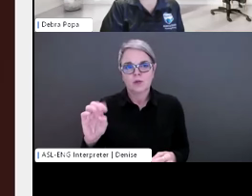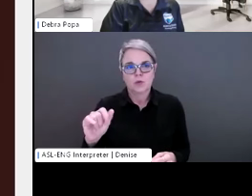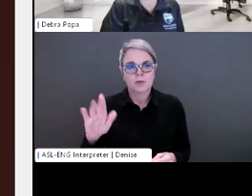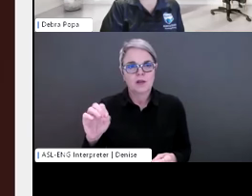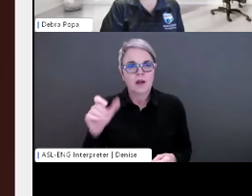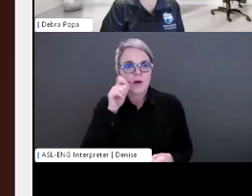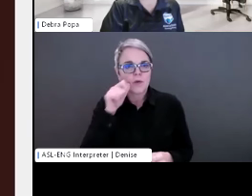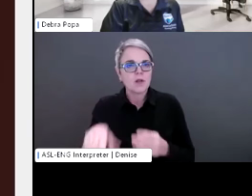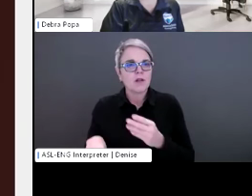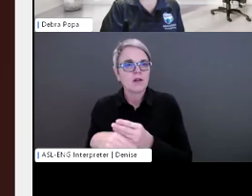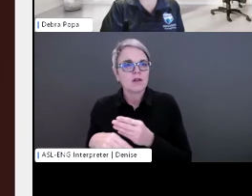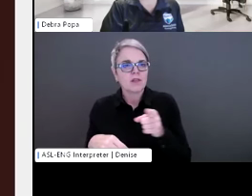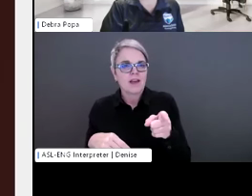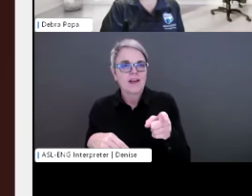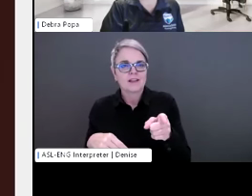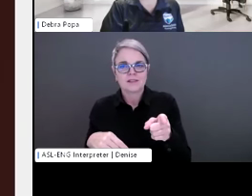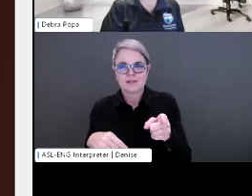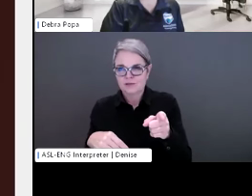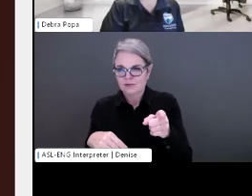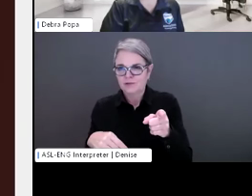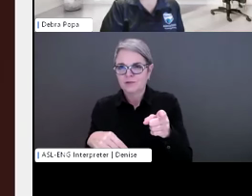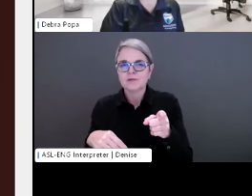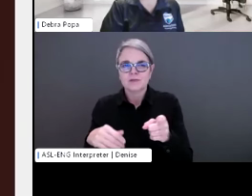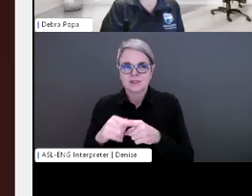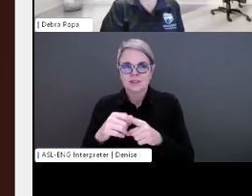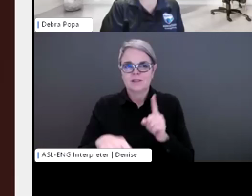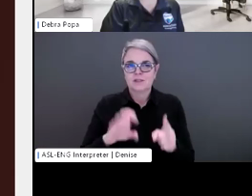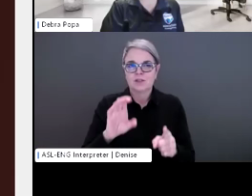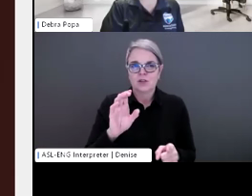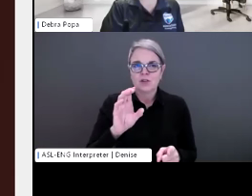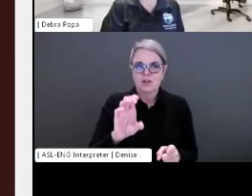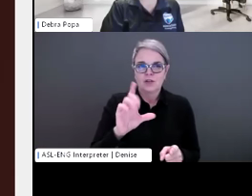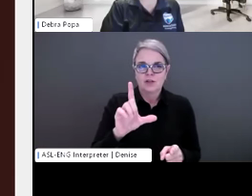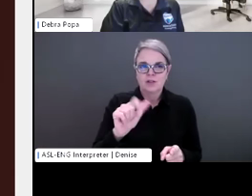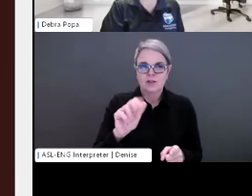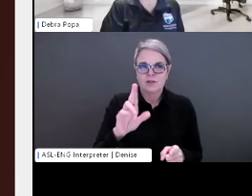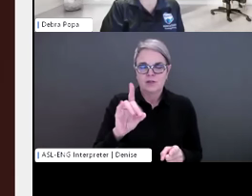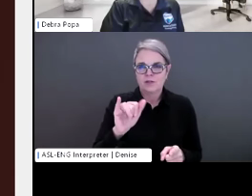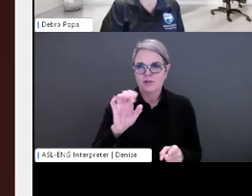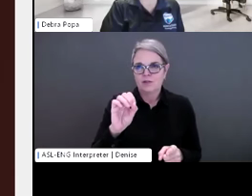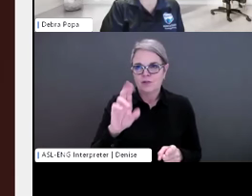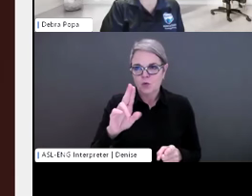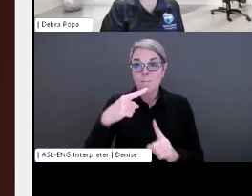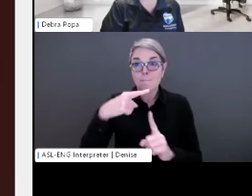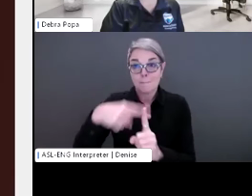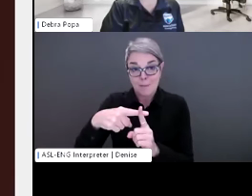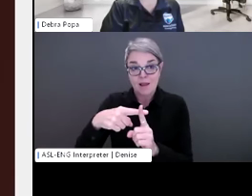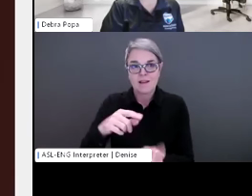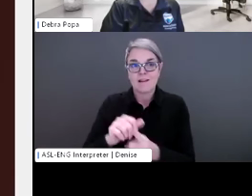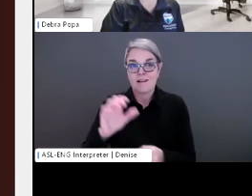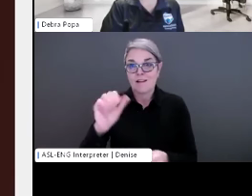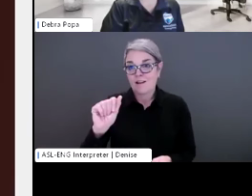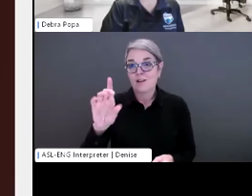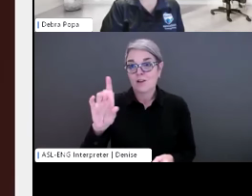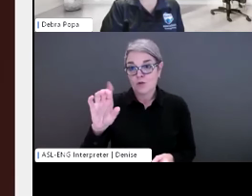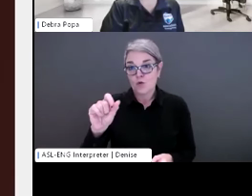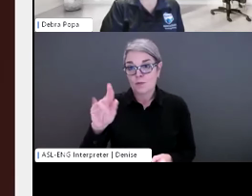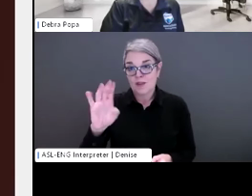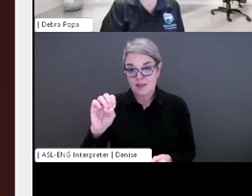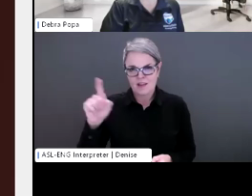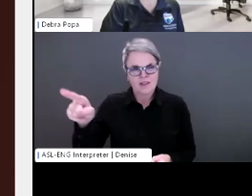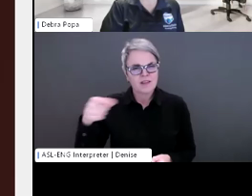smart. All right, so that way, if I'm told that this email address was compromised and it looks like